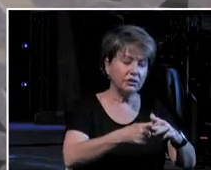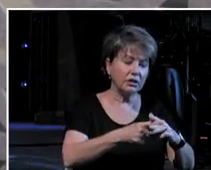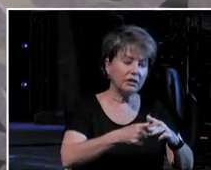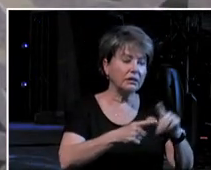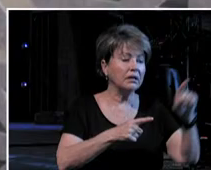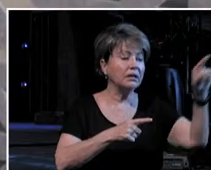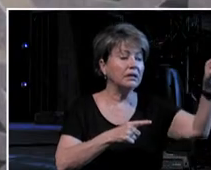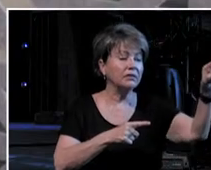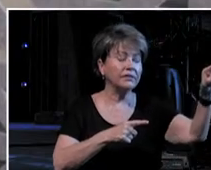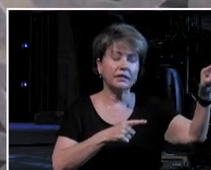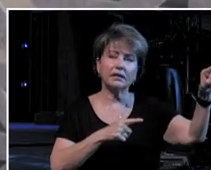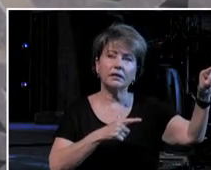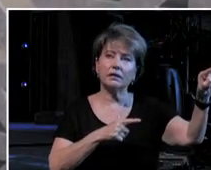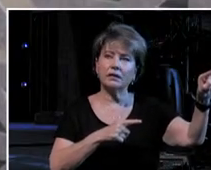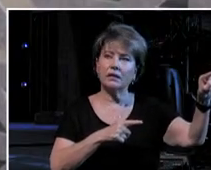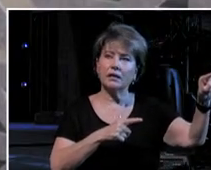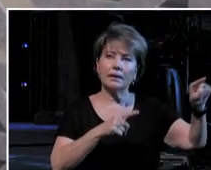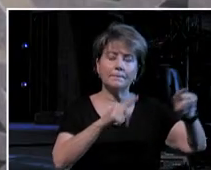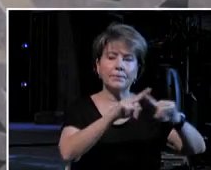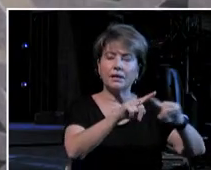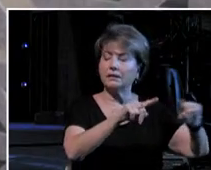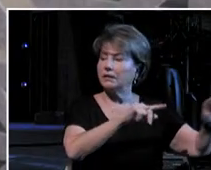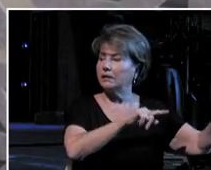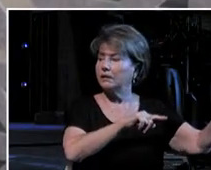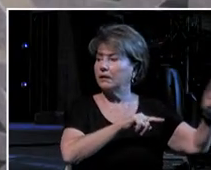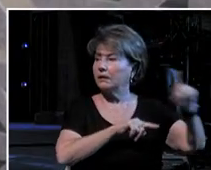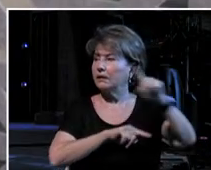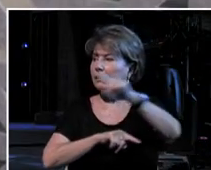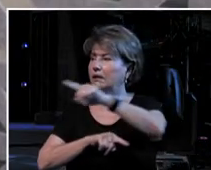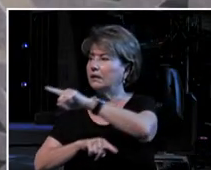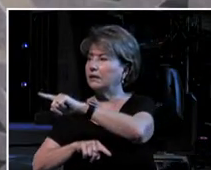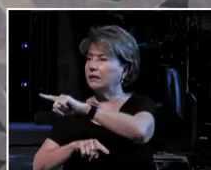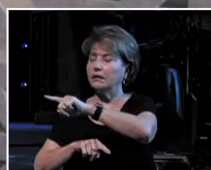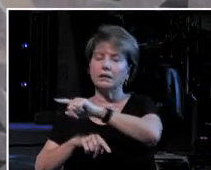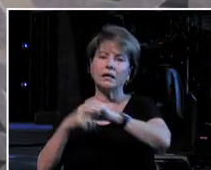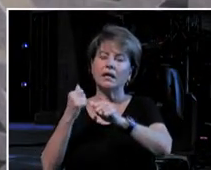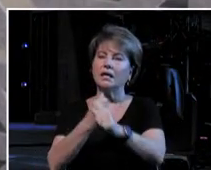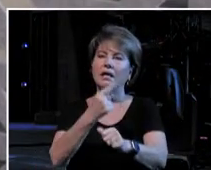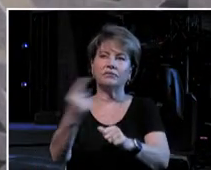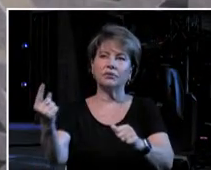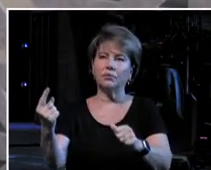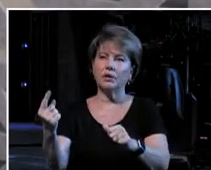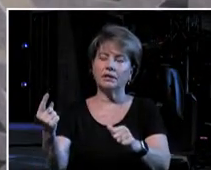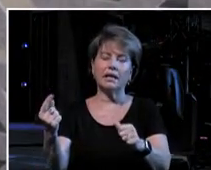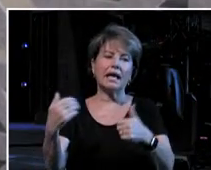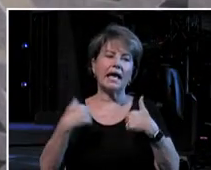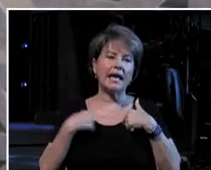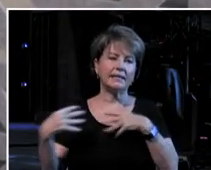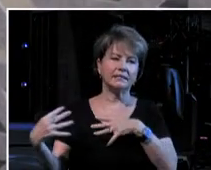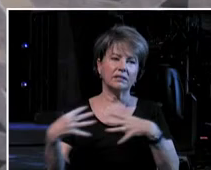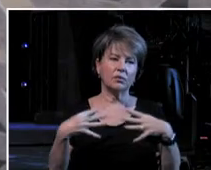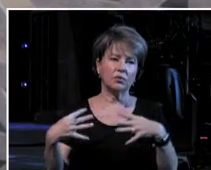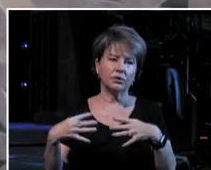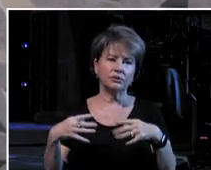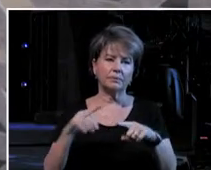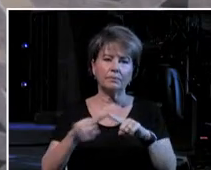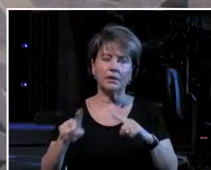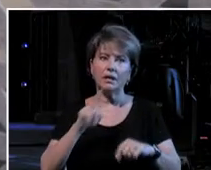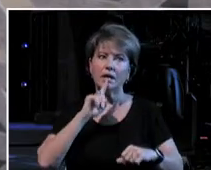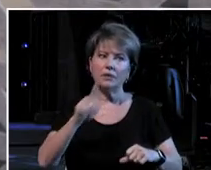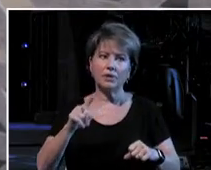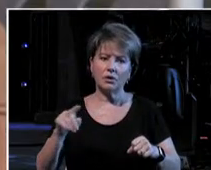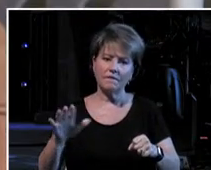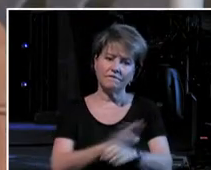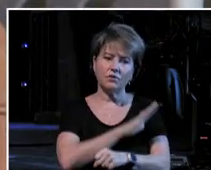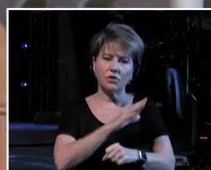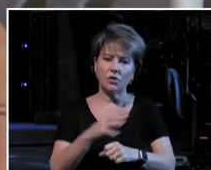for a single day. Looking at all the years I have lived, I realized that a full-scale war was